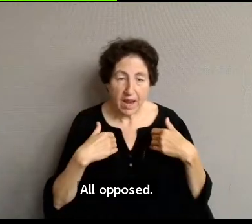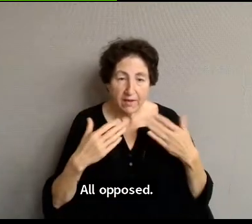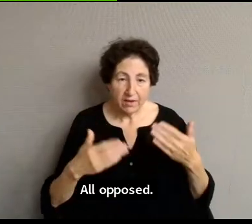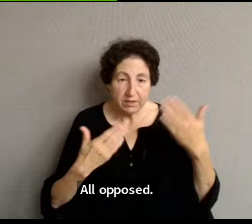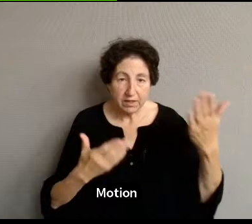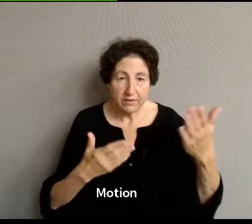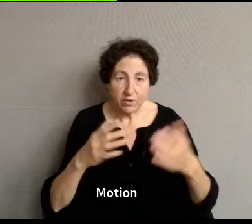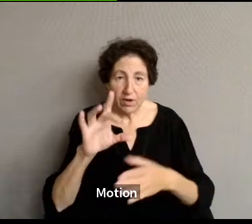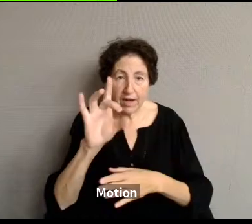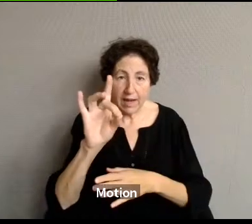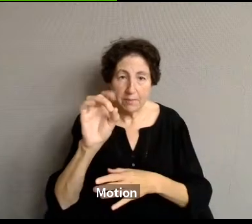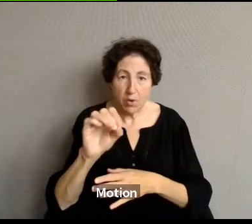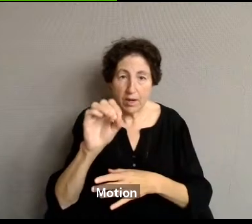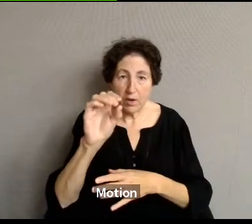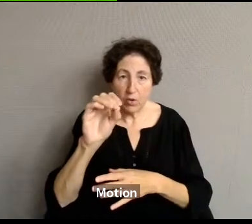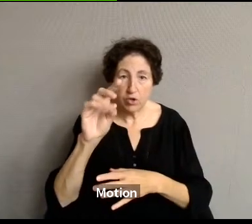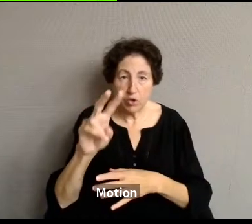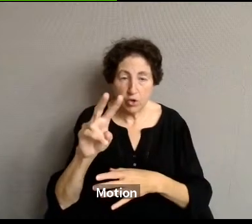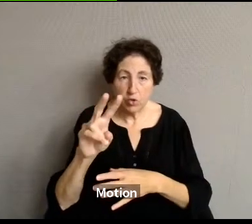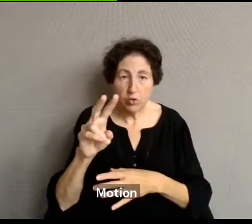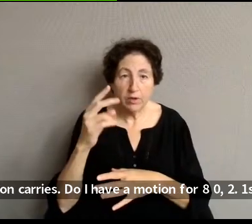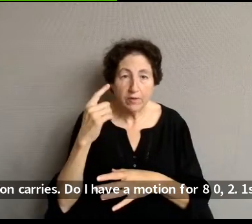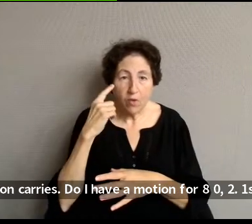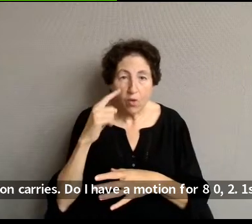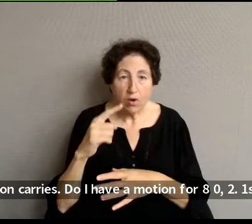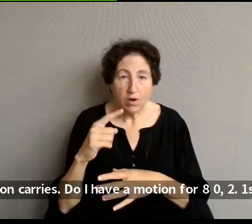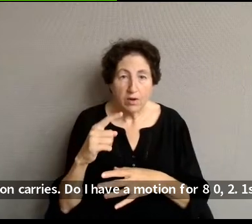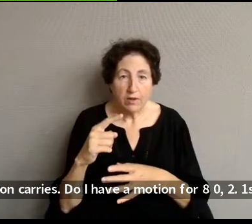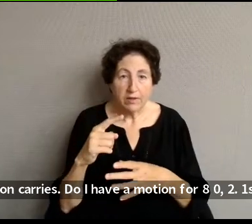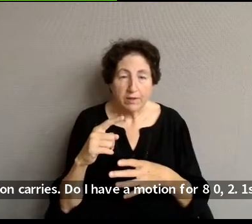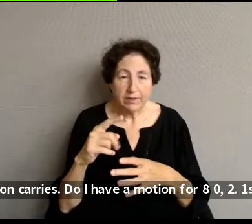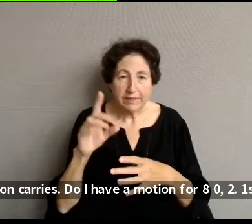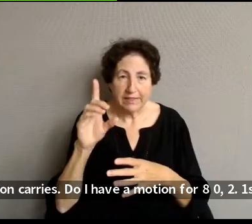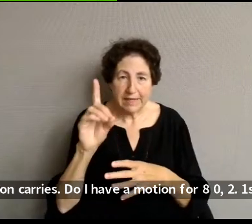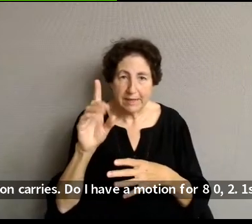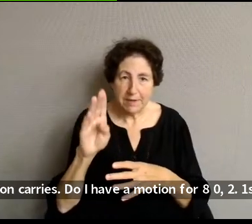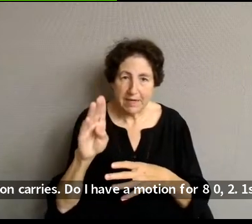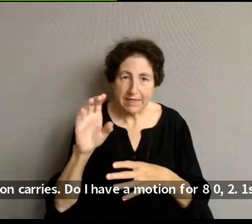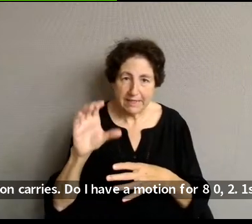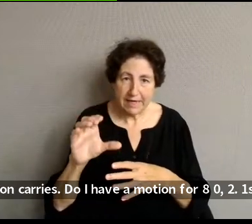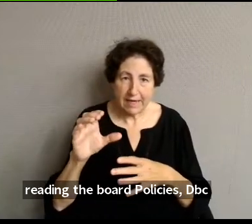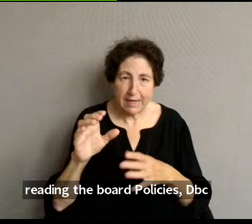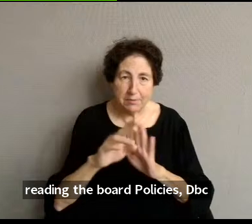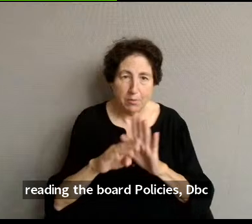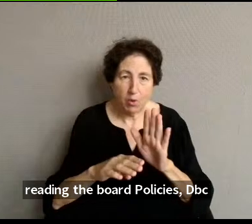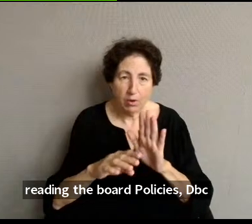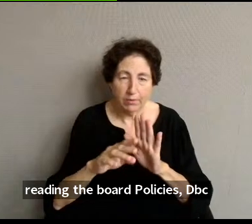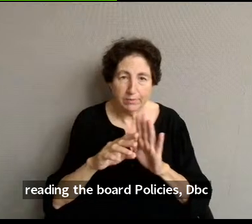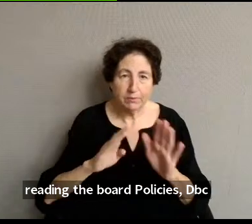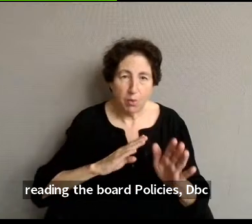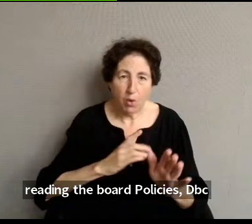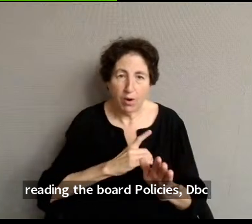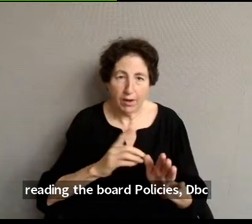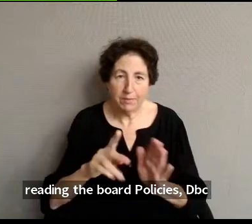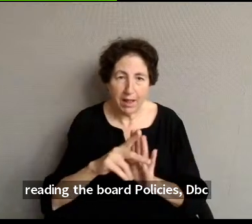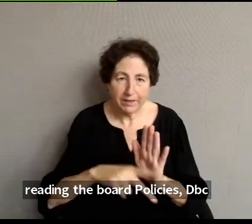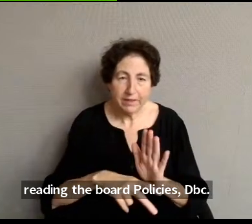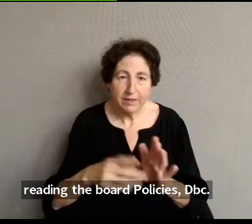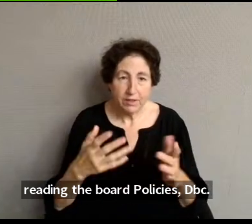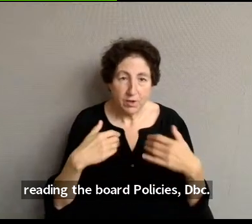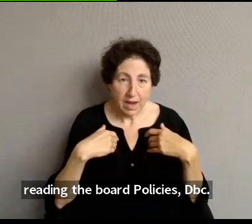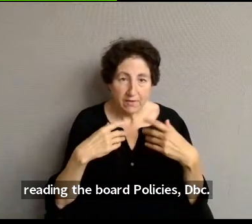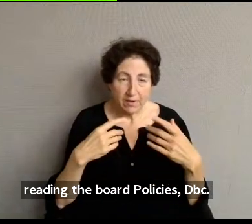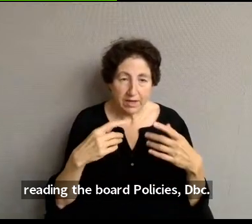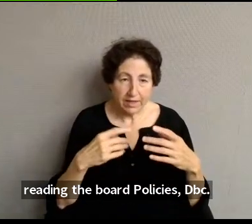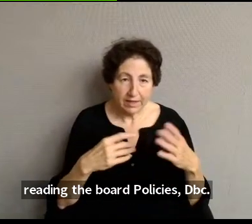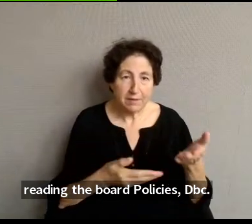for 8.02 first reading of board policies DBC? So moved. Second. Do we have any